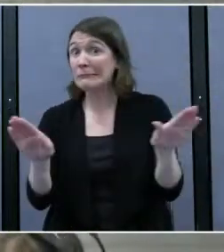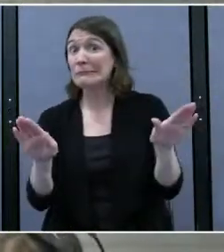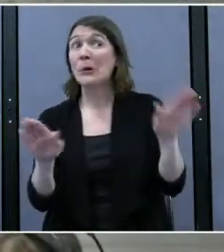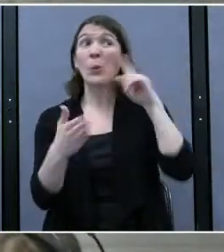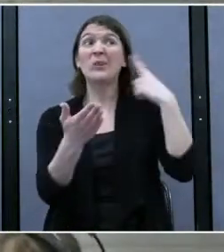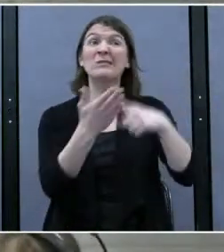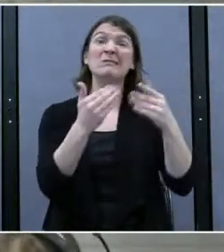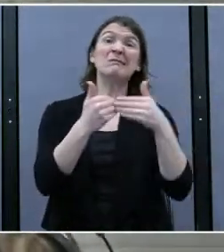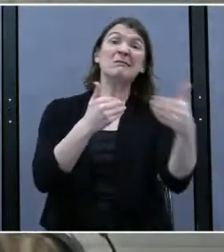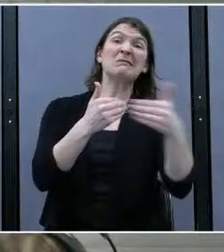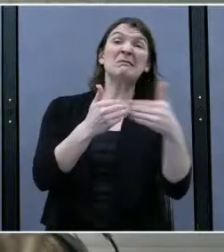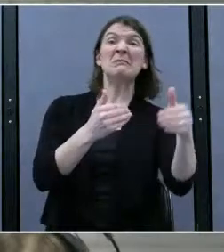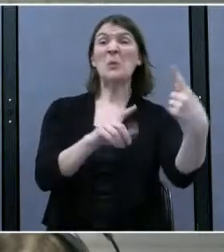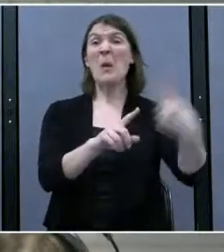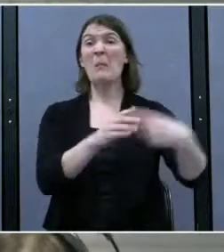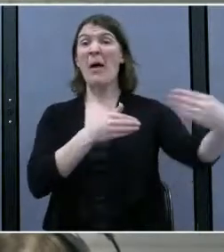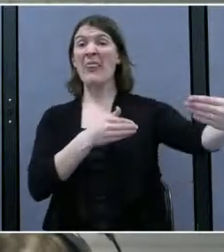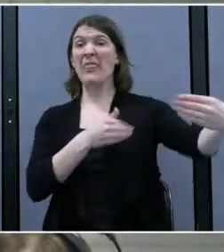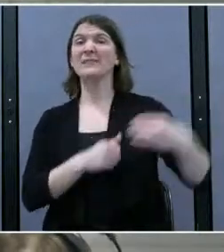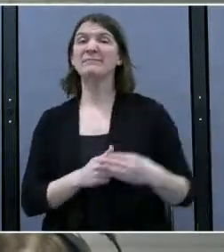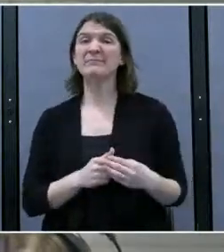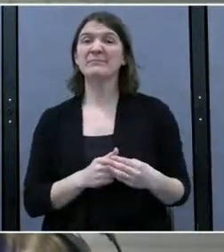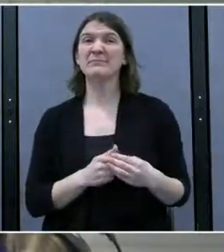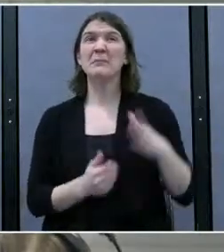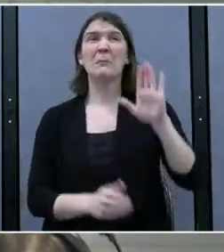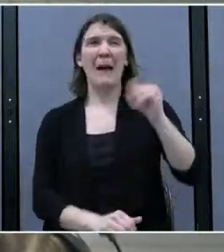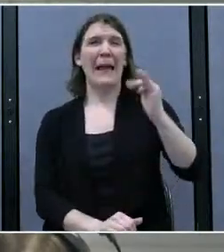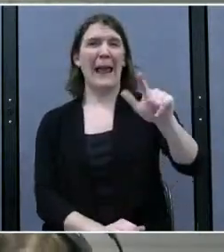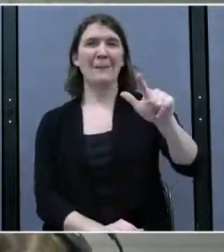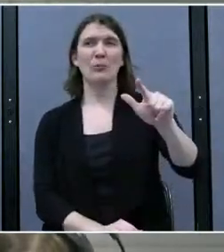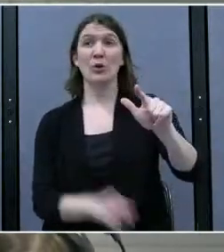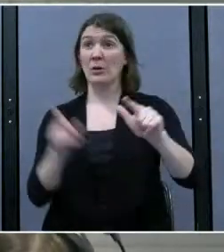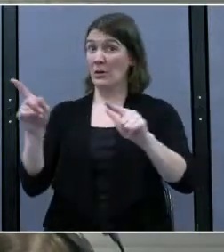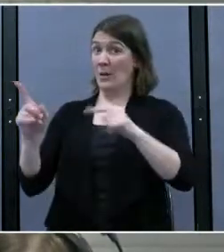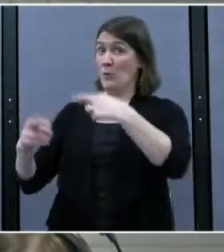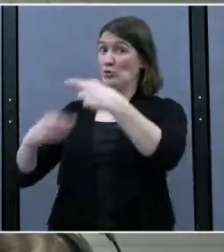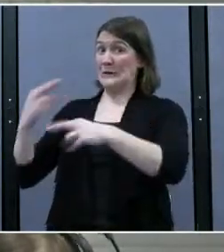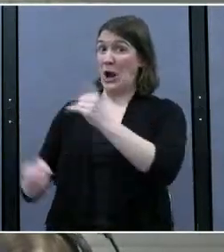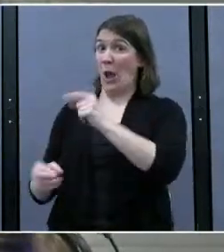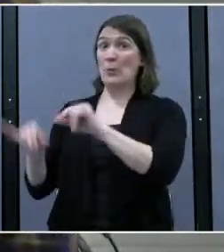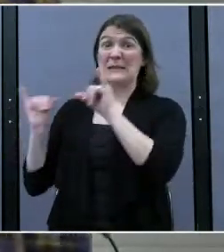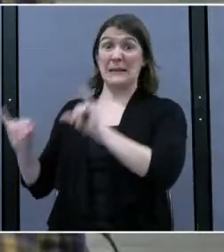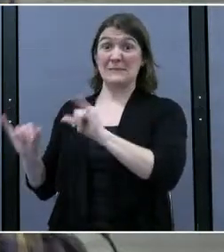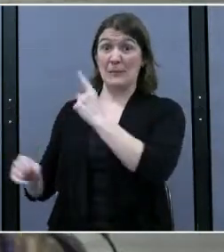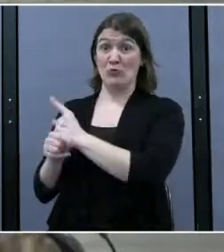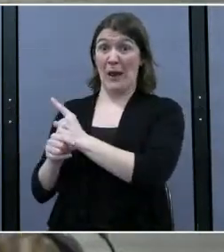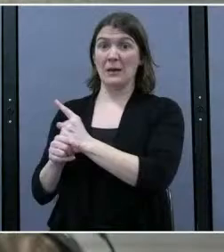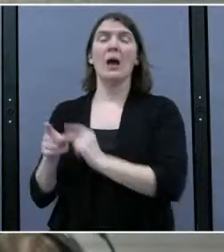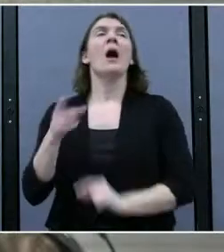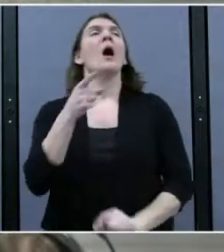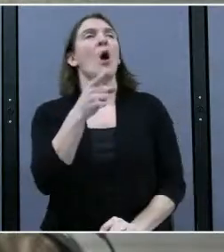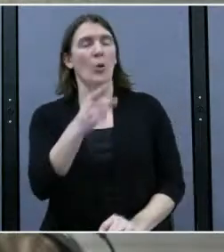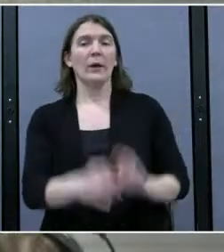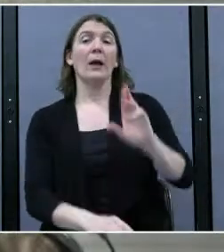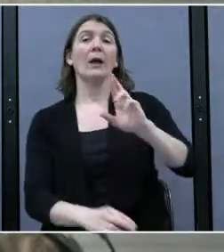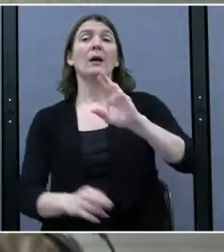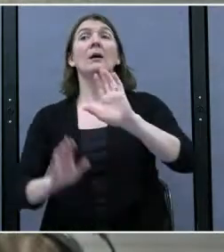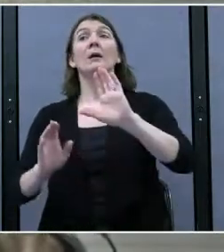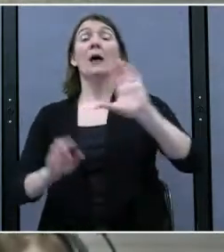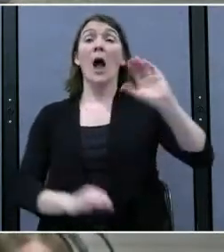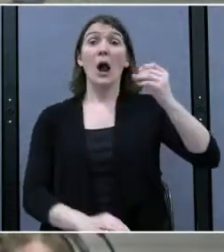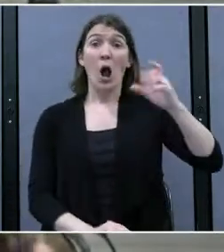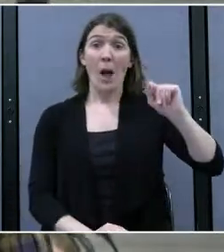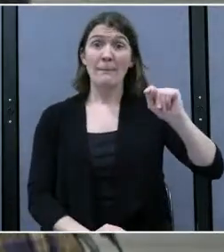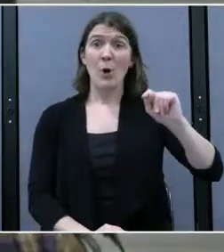weeks, 4 weeks, something like that, probably in April. So recycling and composting remain how they are. So composting